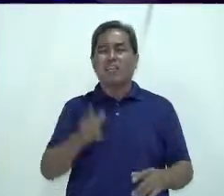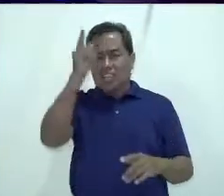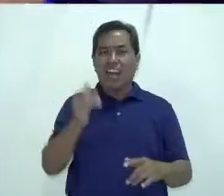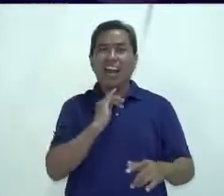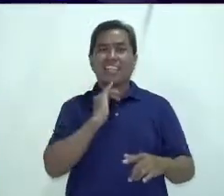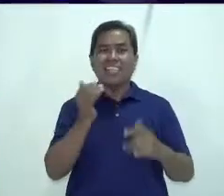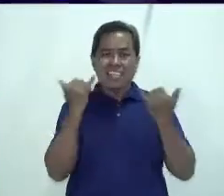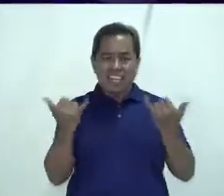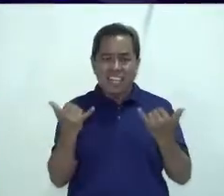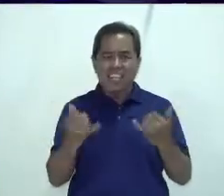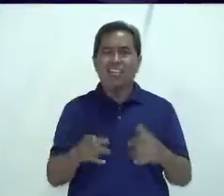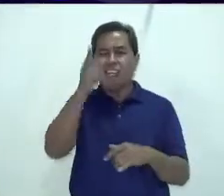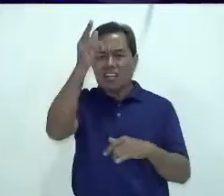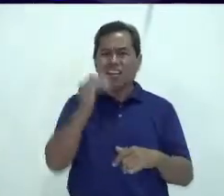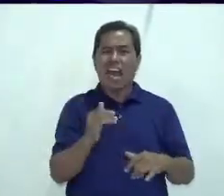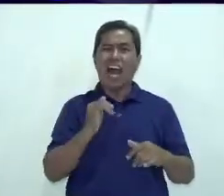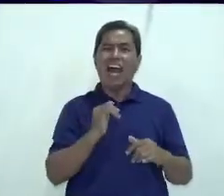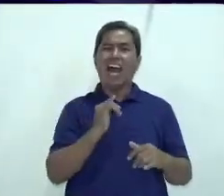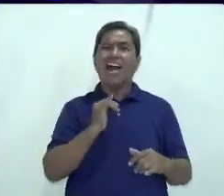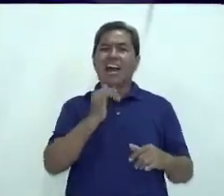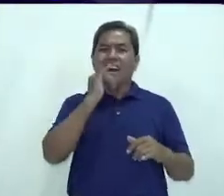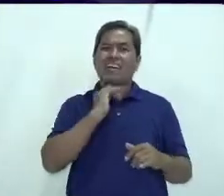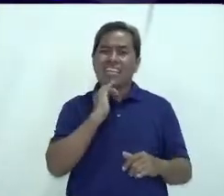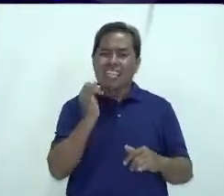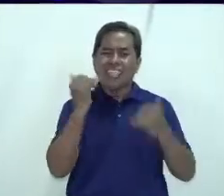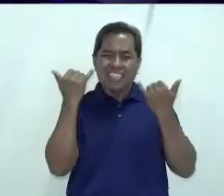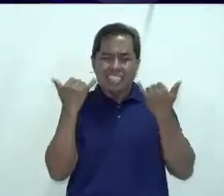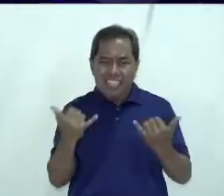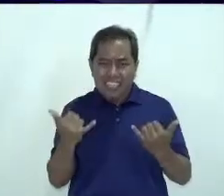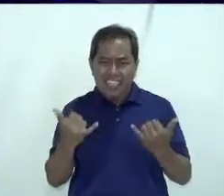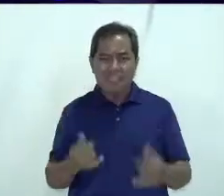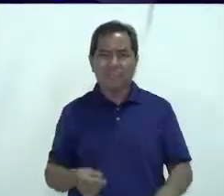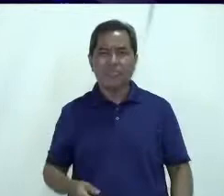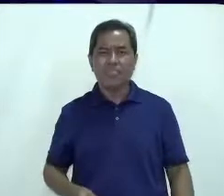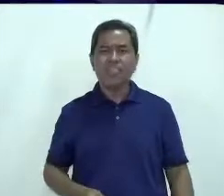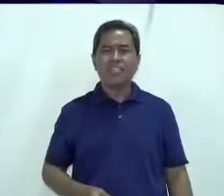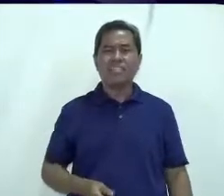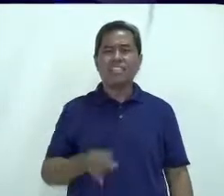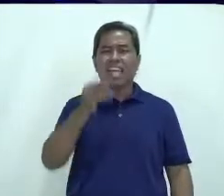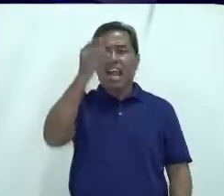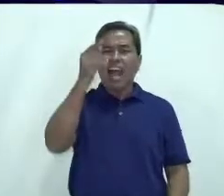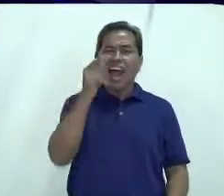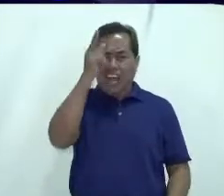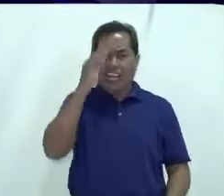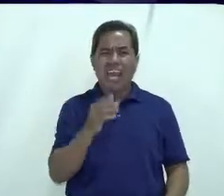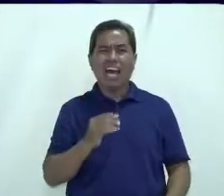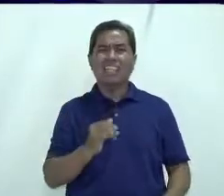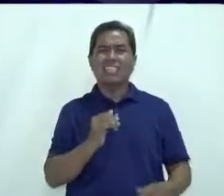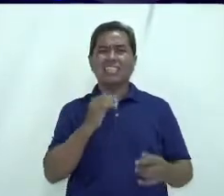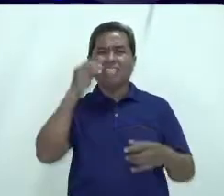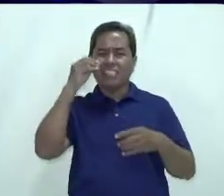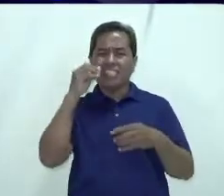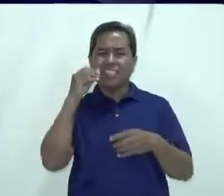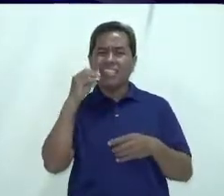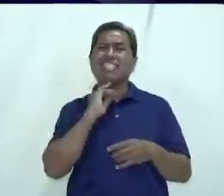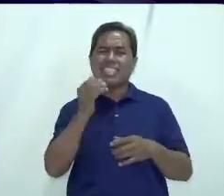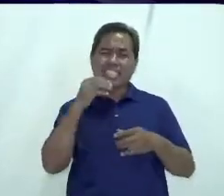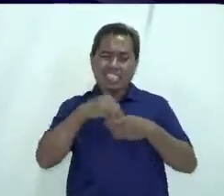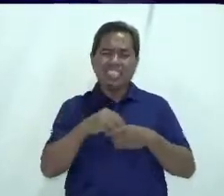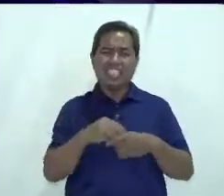is here. God is here. God is in our midst.